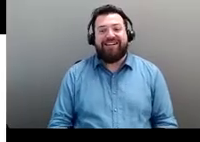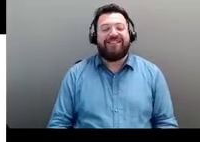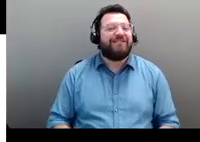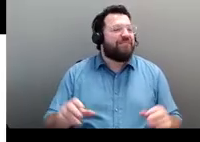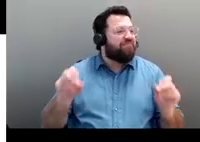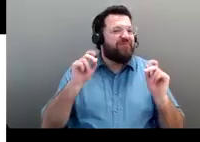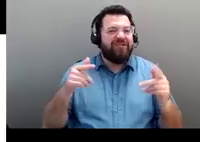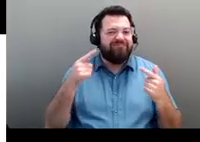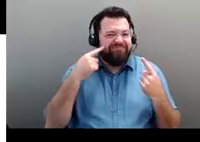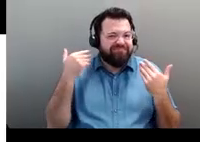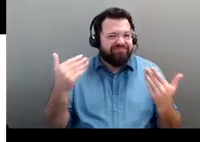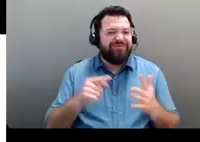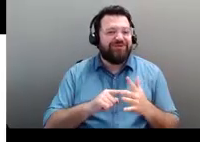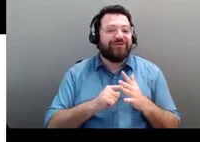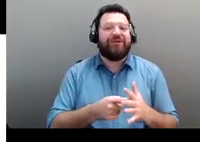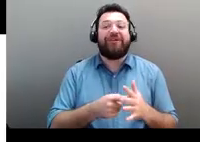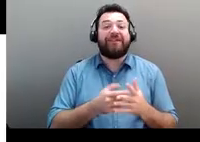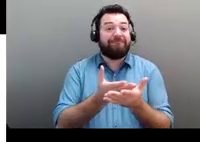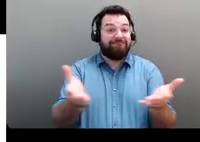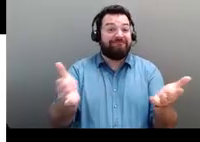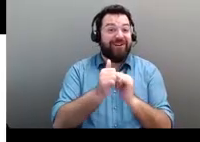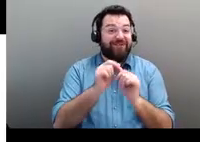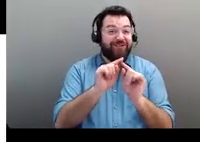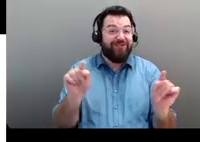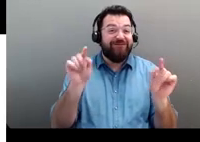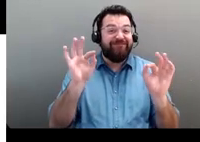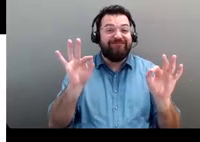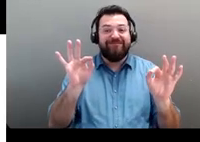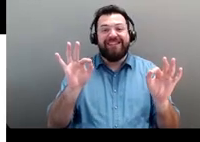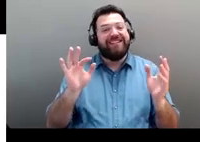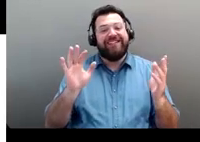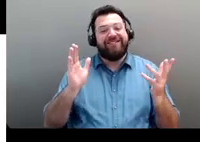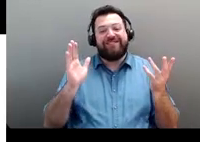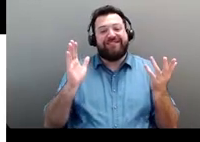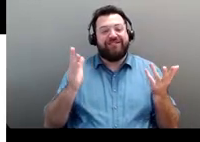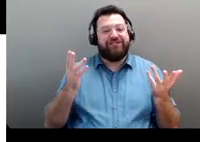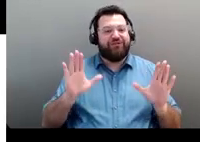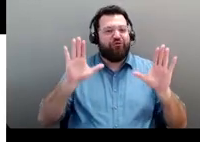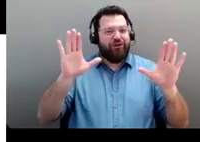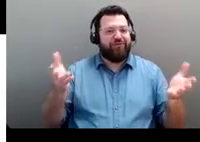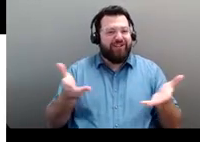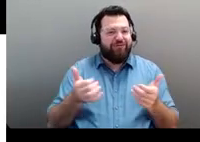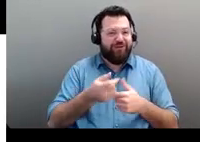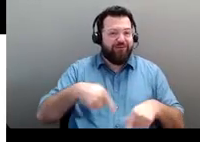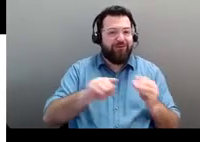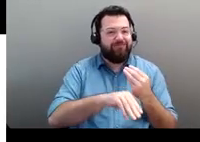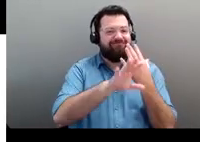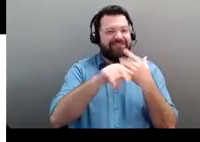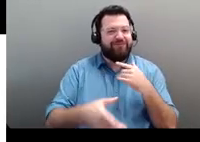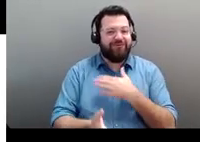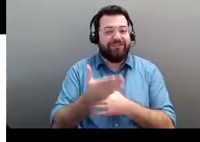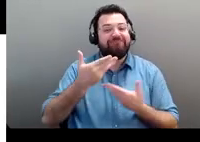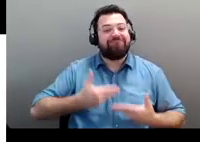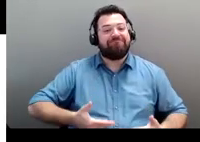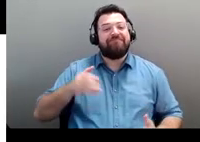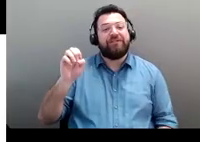Okay, so I think we can get started. How's it going, everyone? Again, it's good to be here with you all this morning. My name's